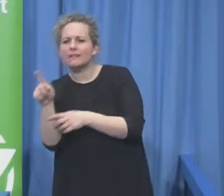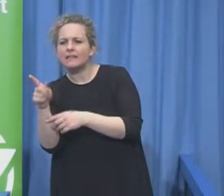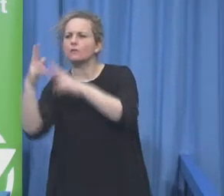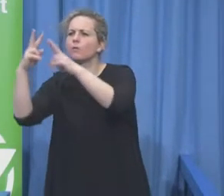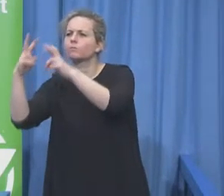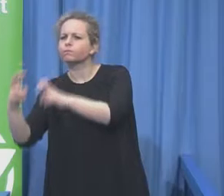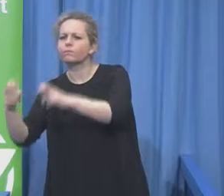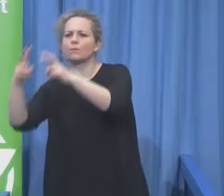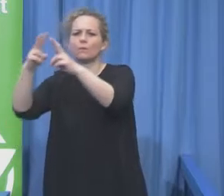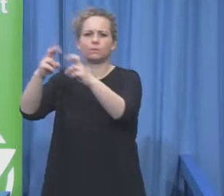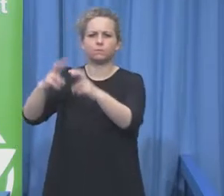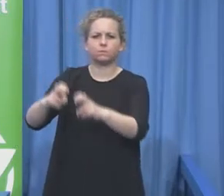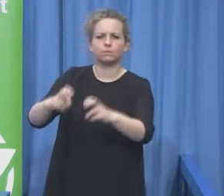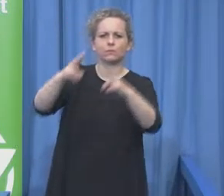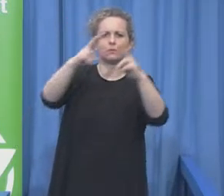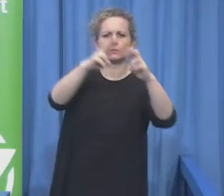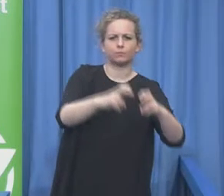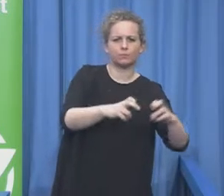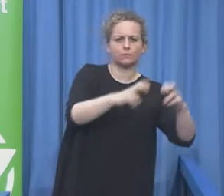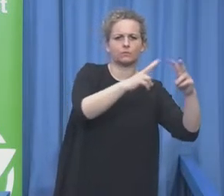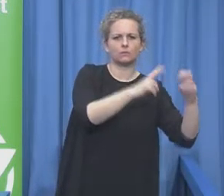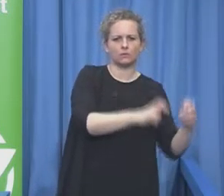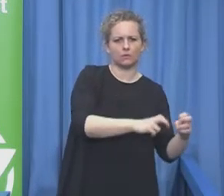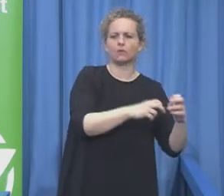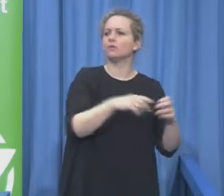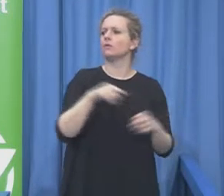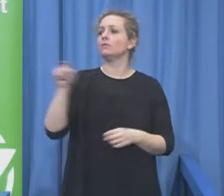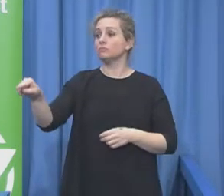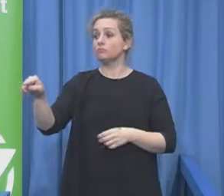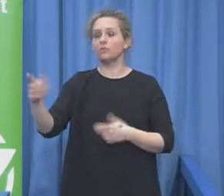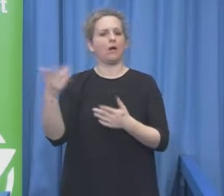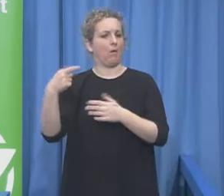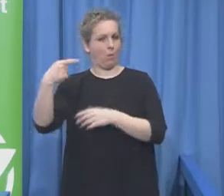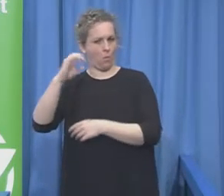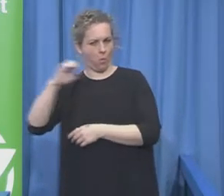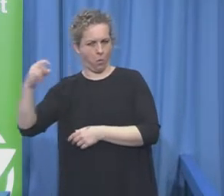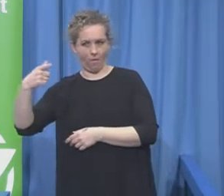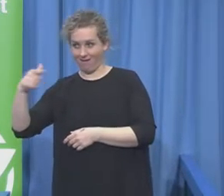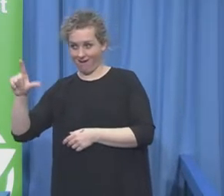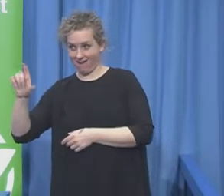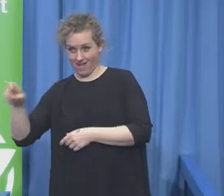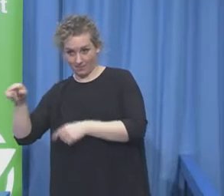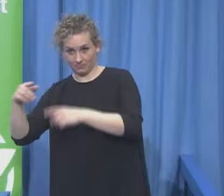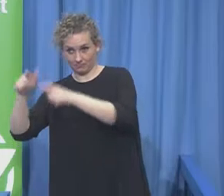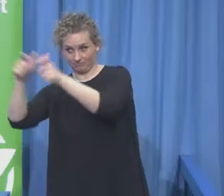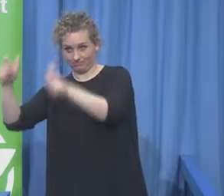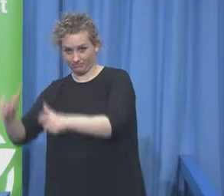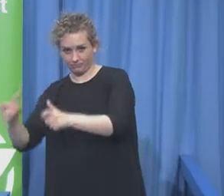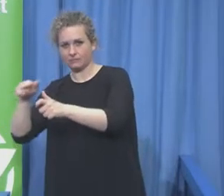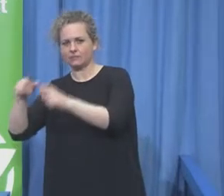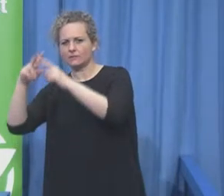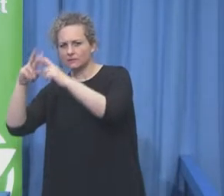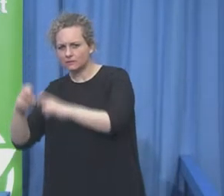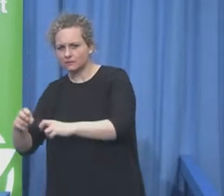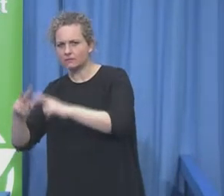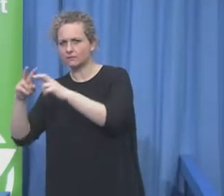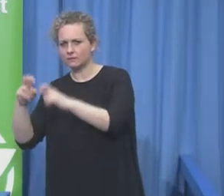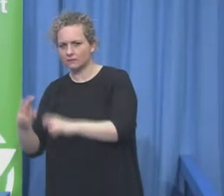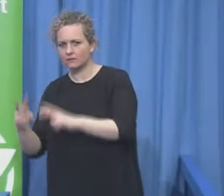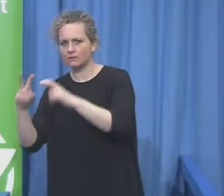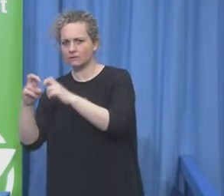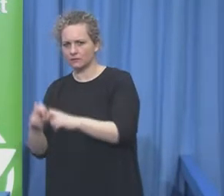management with people with disability. So that estimate to about 650 people. So this is how we start with a company from zero and then take it